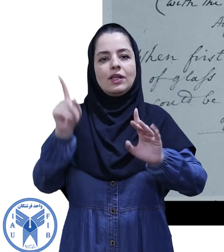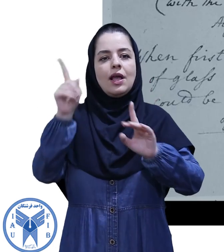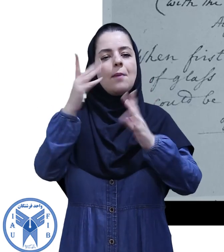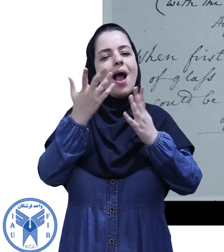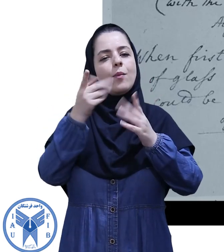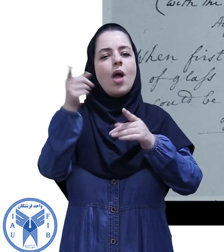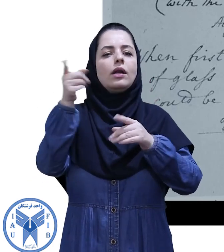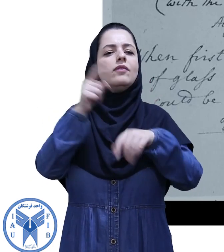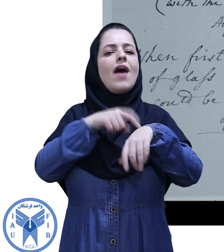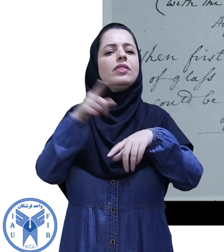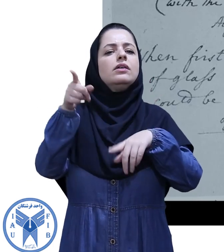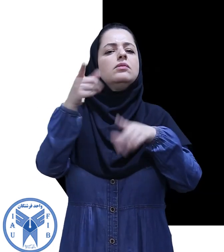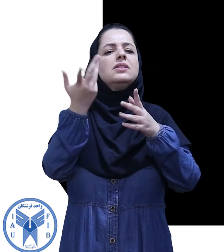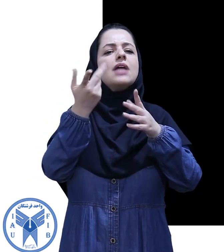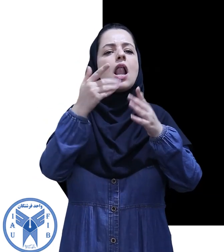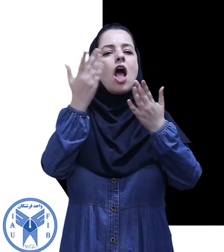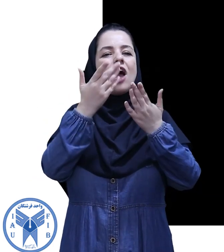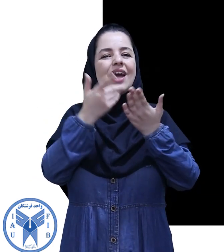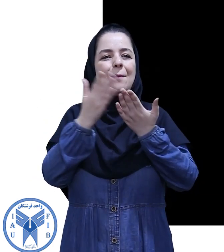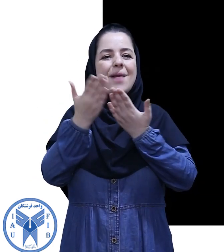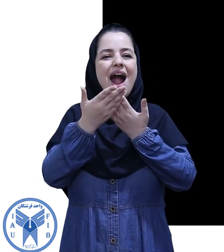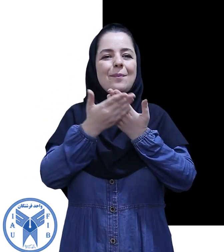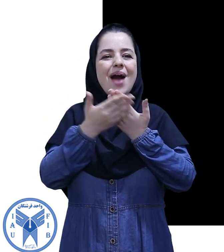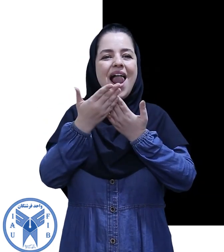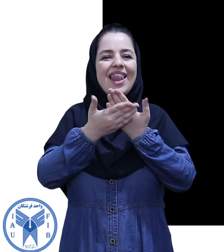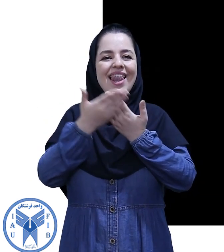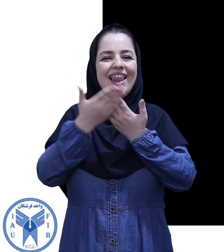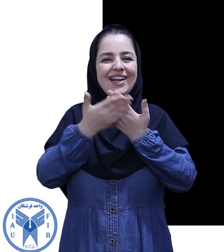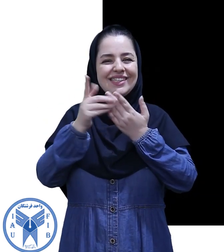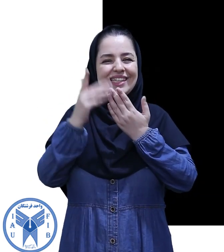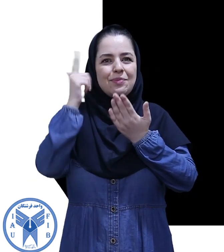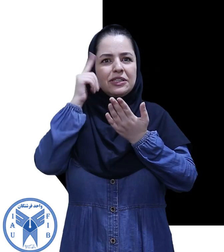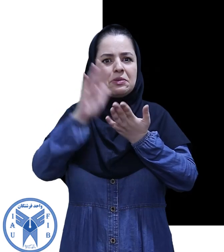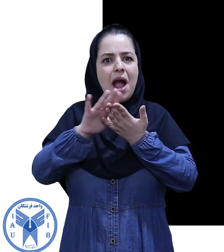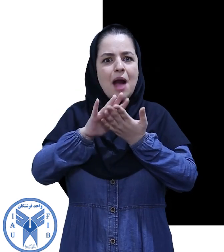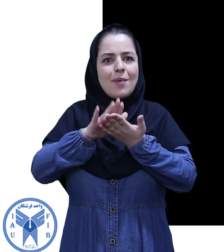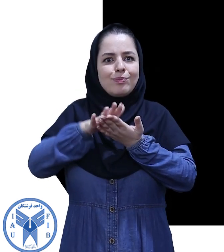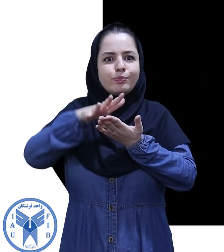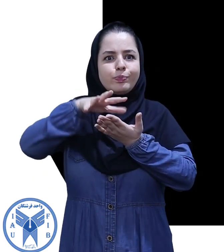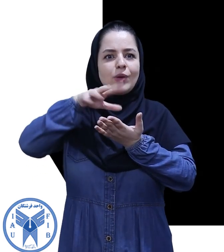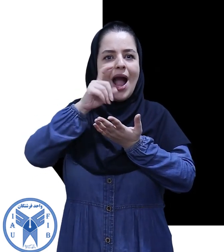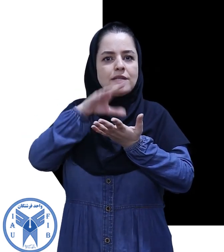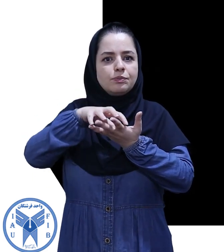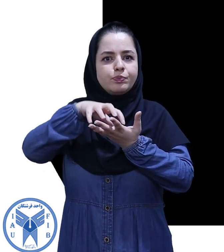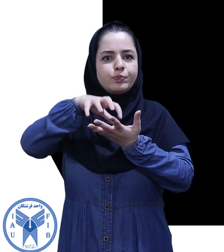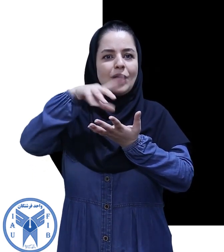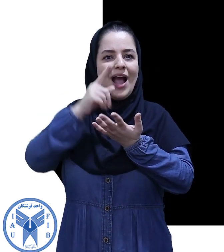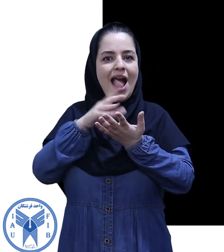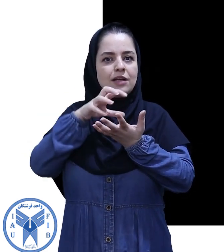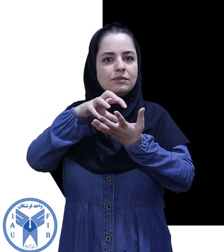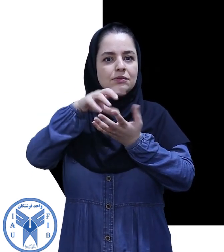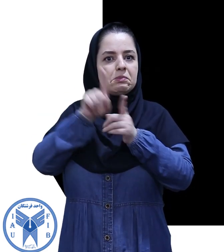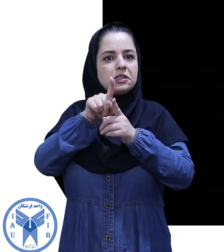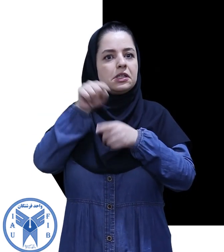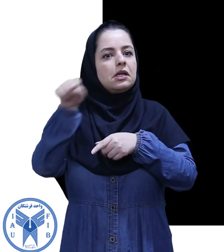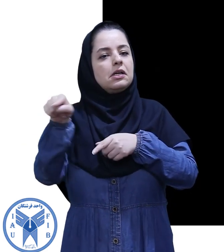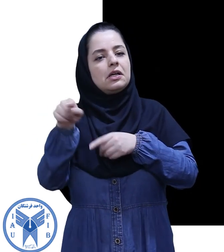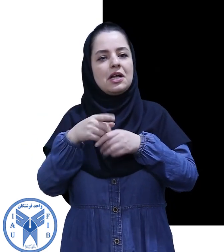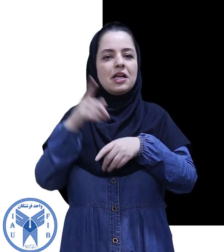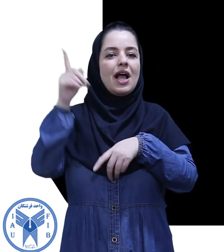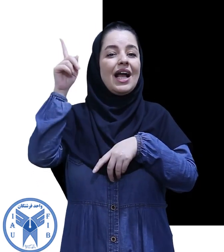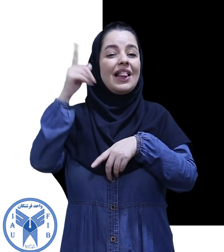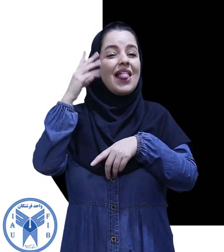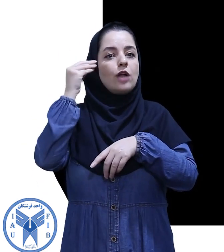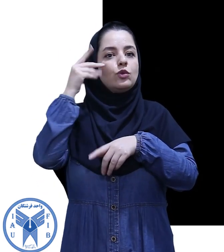out into too much light. Usually when you see them, they're sort of under a piece of velvet. So it feels like this